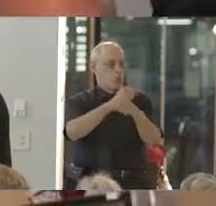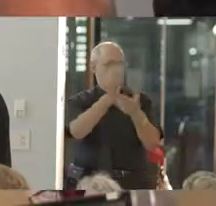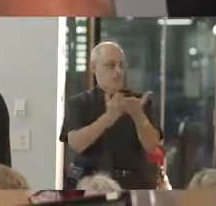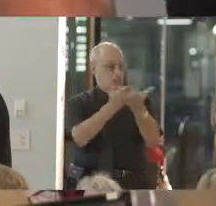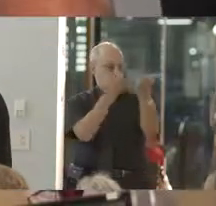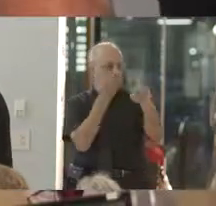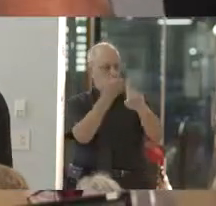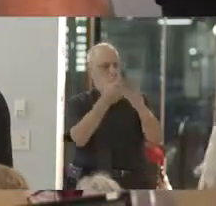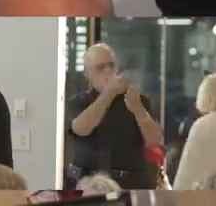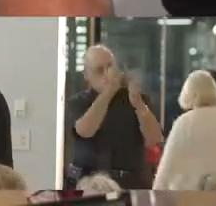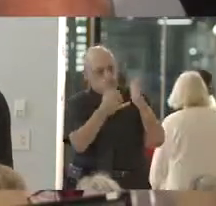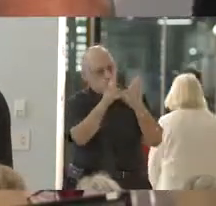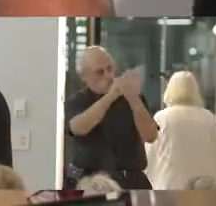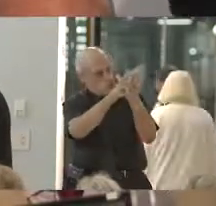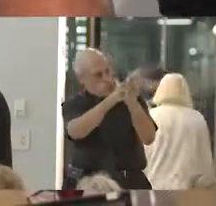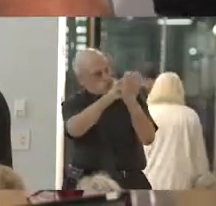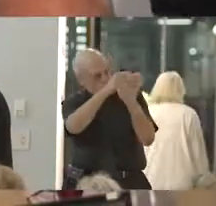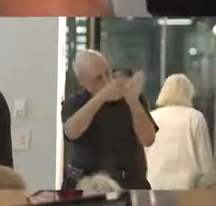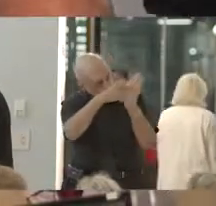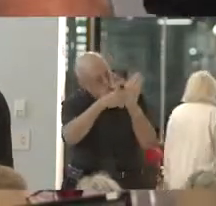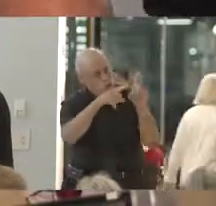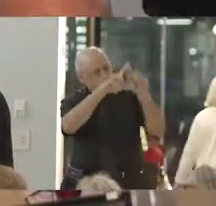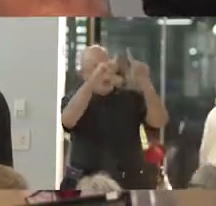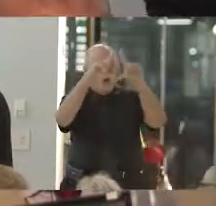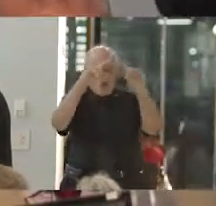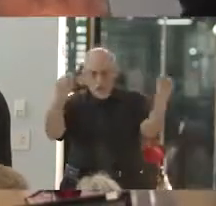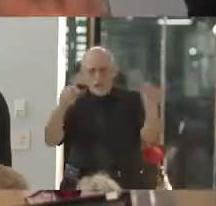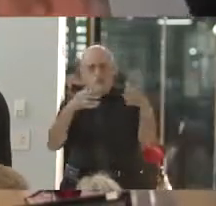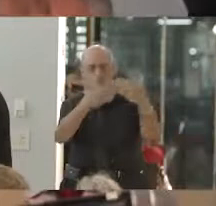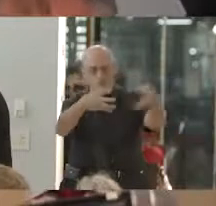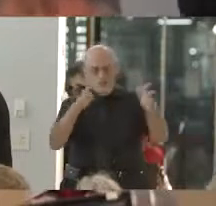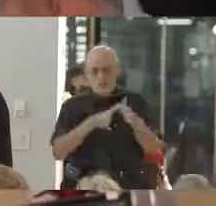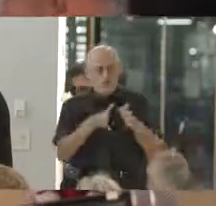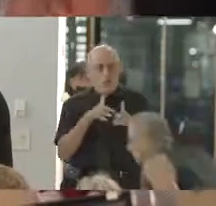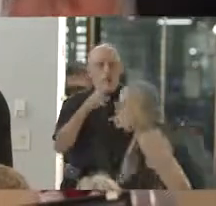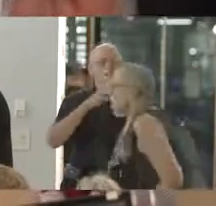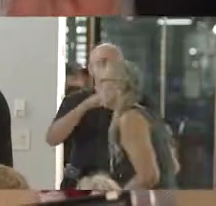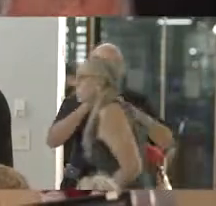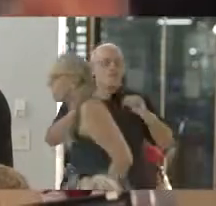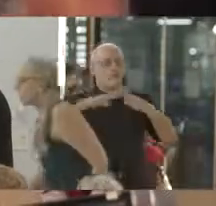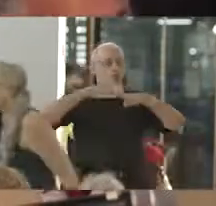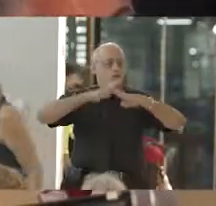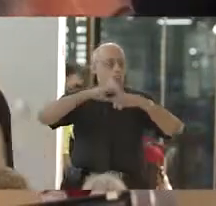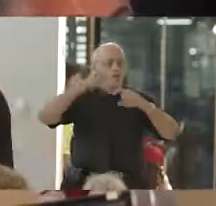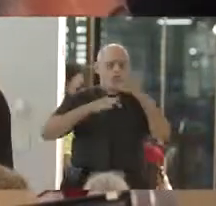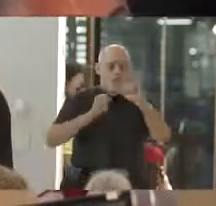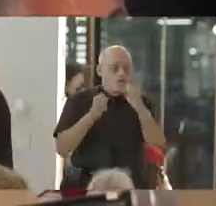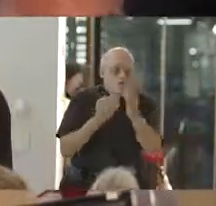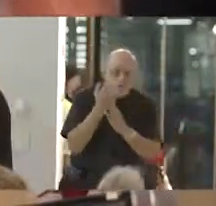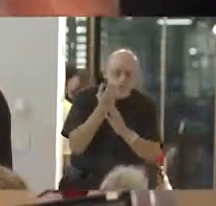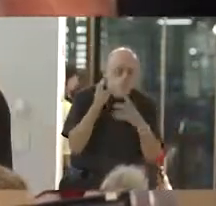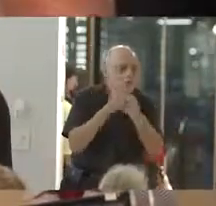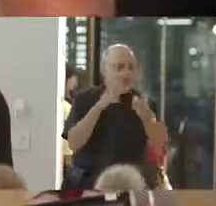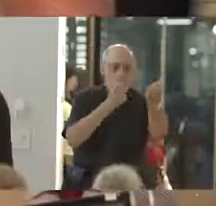elements, the circles, the triangles, the terraces. There's no way to run flood protection through here without reconstructing all of